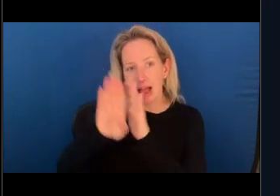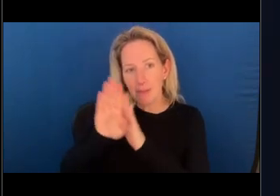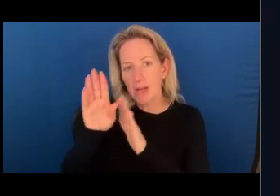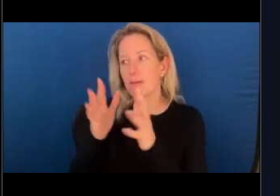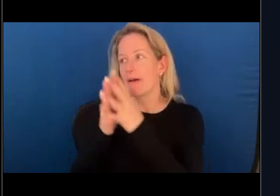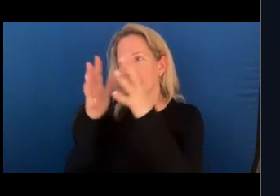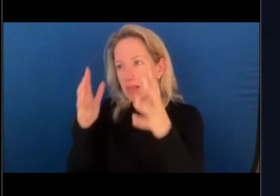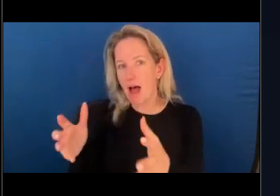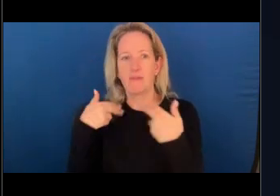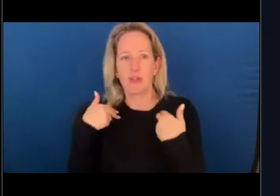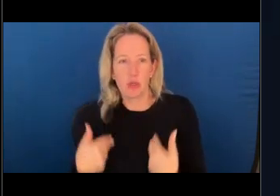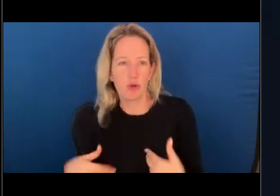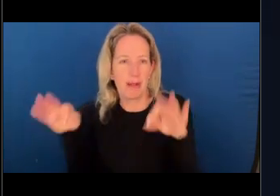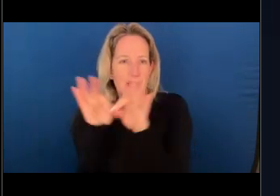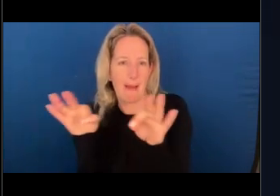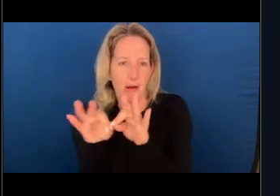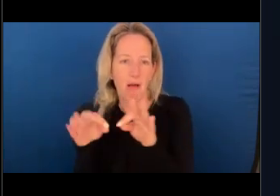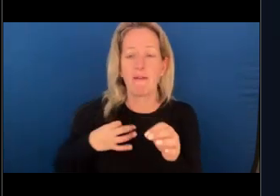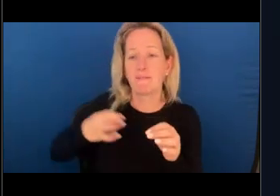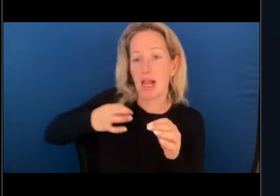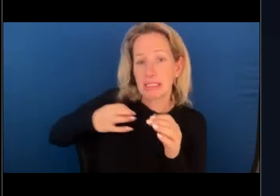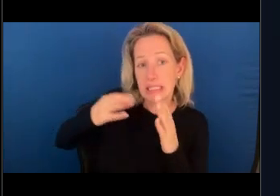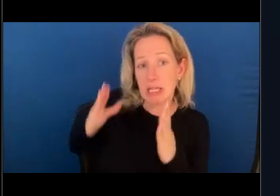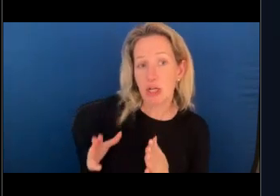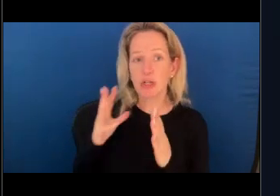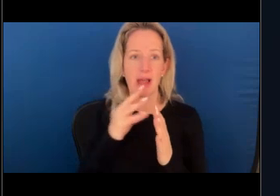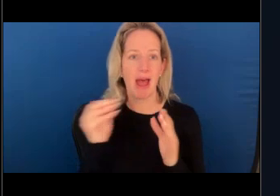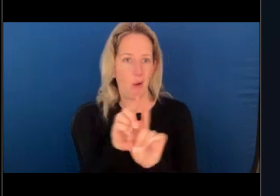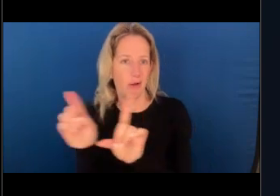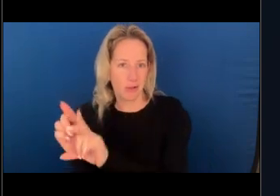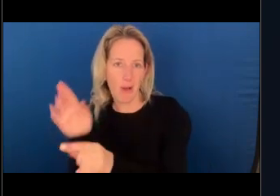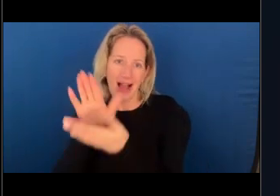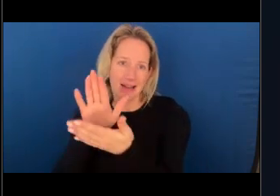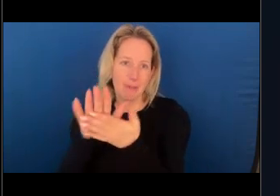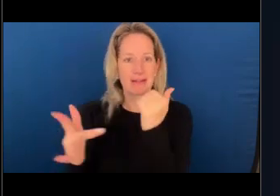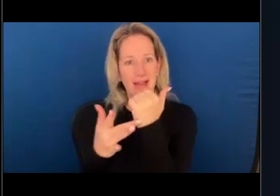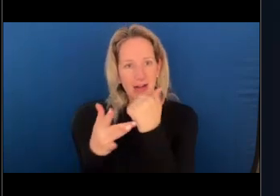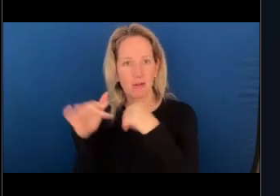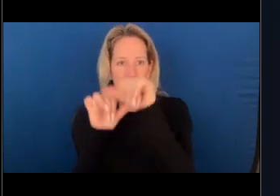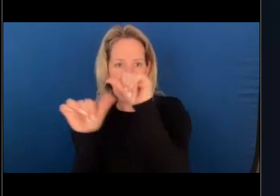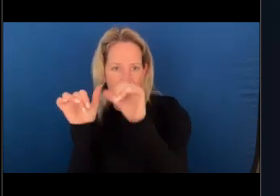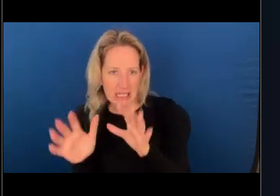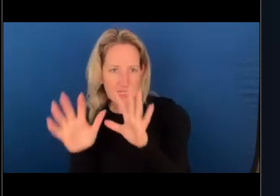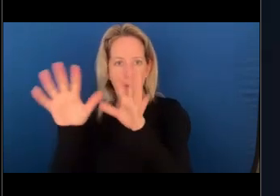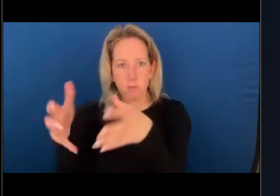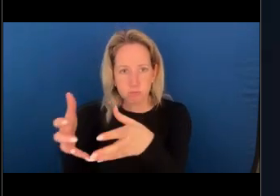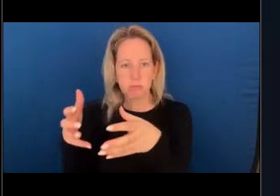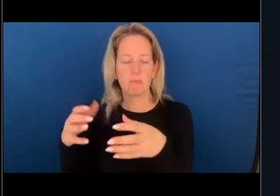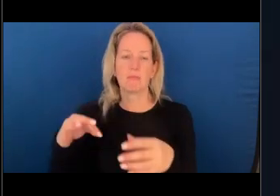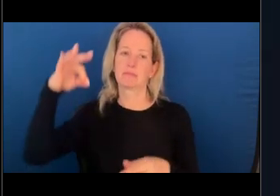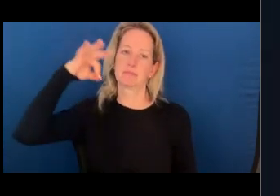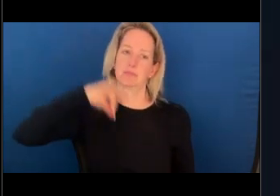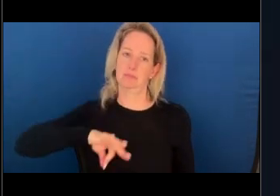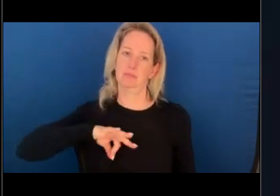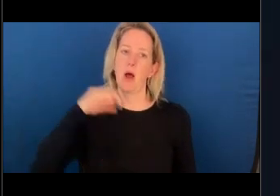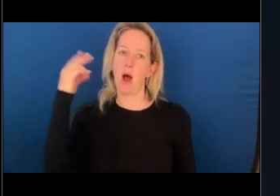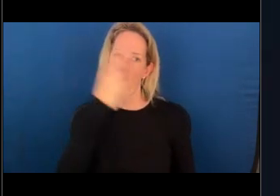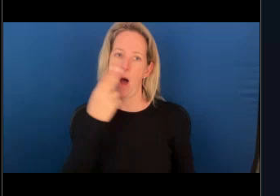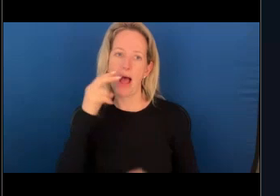capital, both in terms of volunteers, as well as the more academic and technical realm. And so these are really important assets that Hawaii can